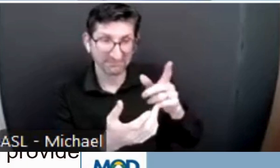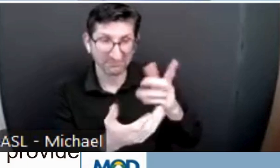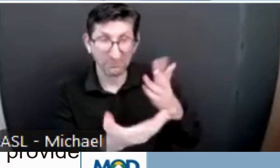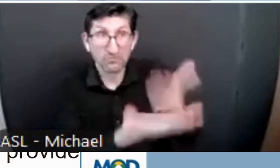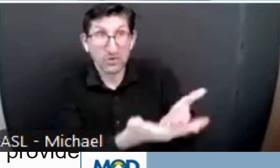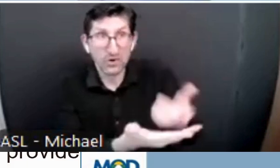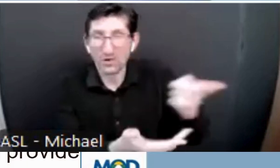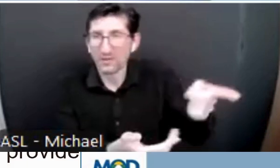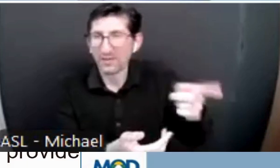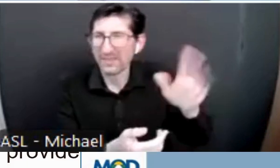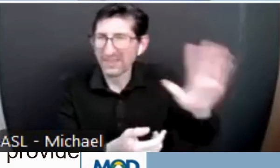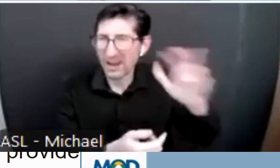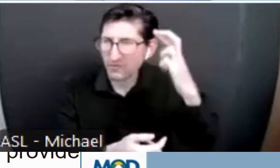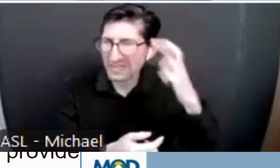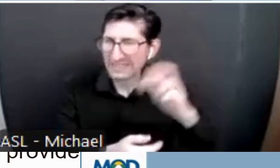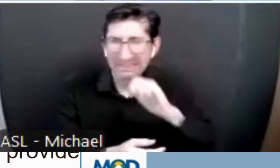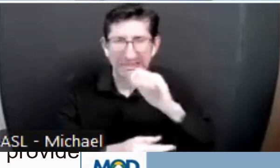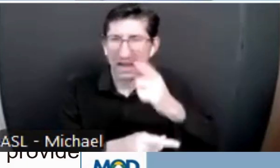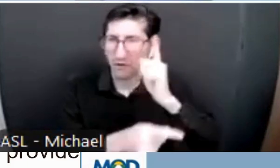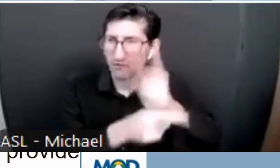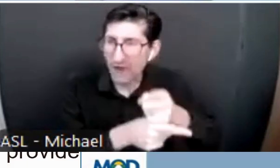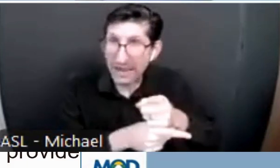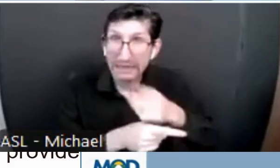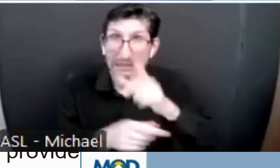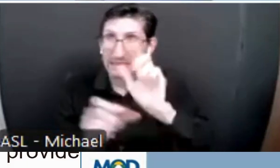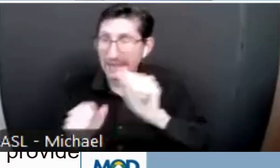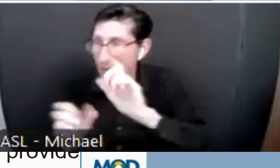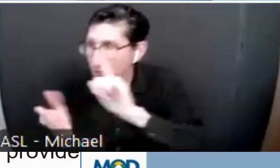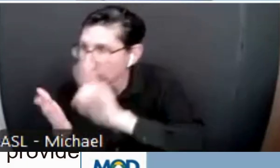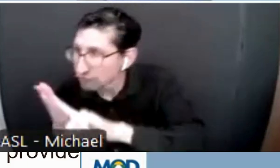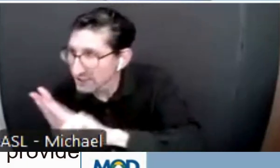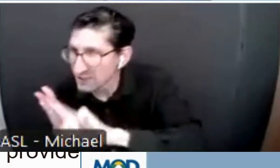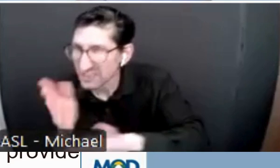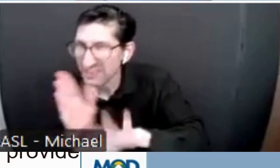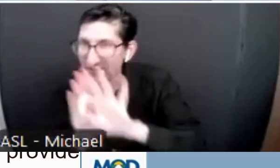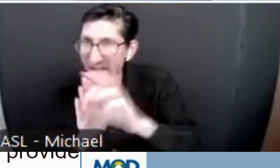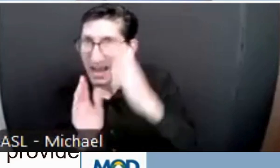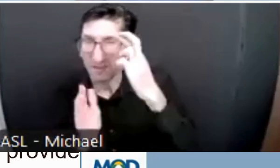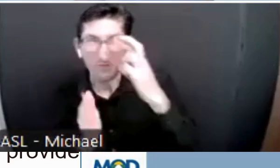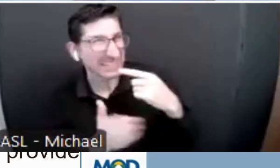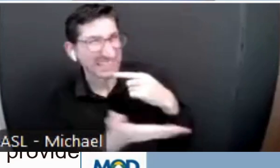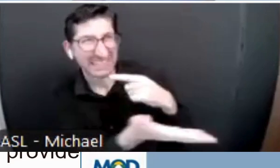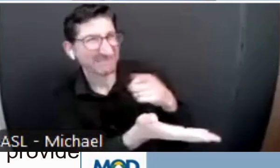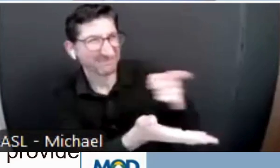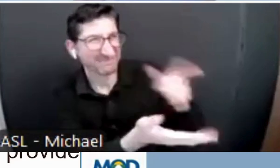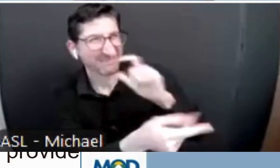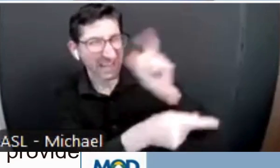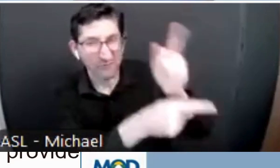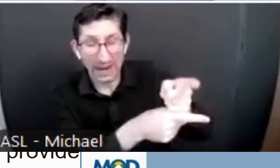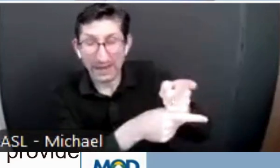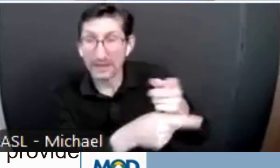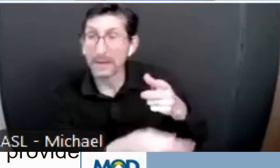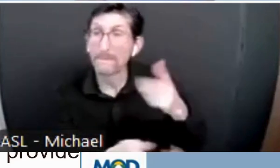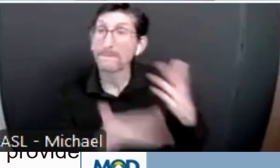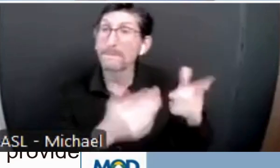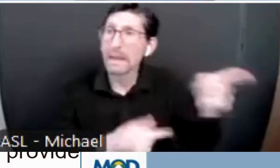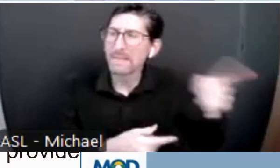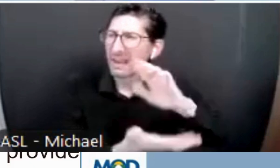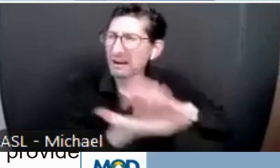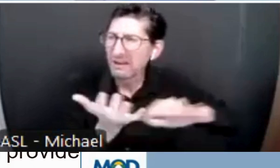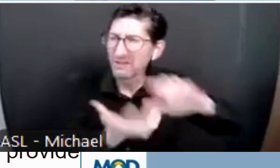properly evaluate it? And do you know where to get that information? Do they seem confused about what you're asking